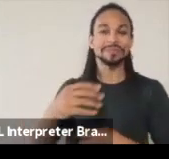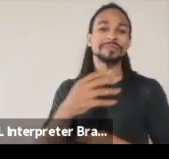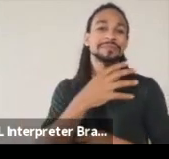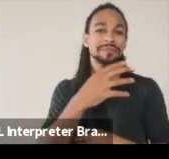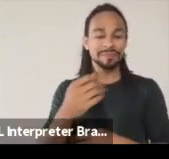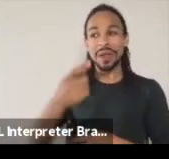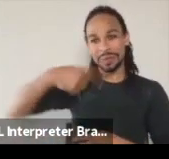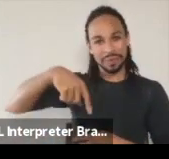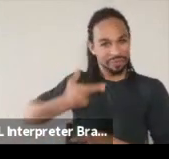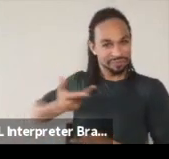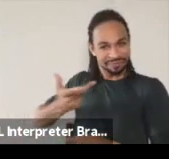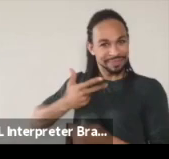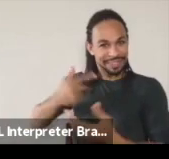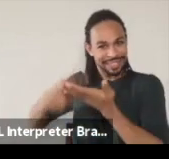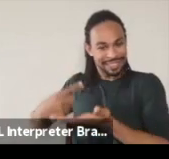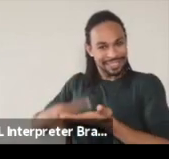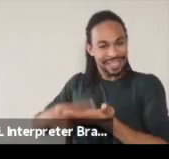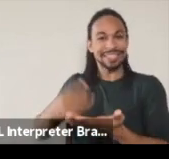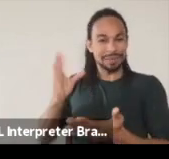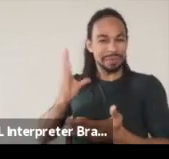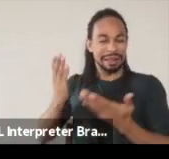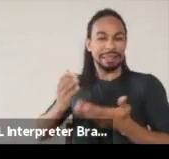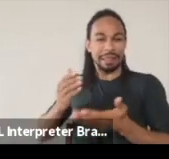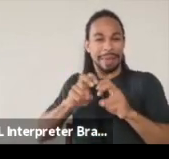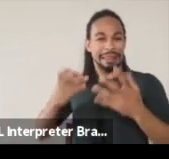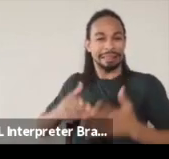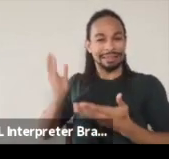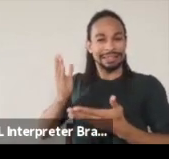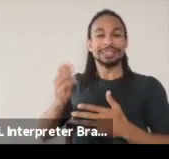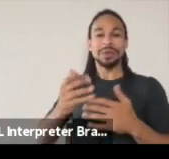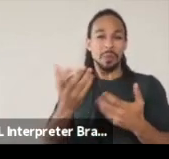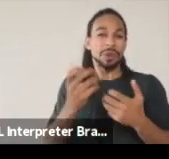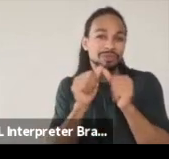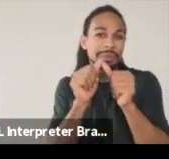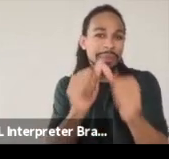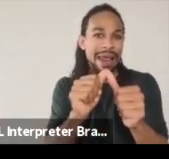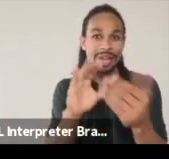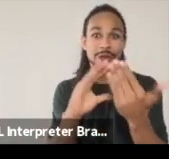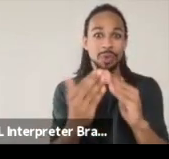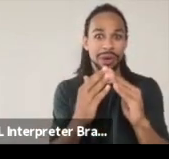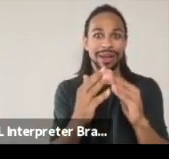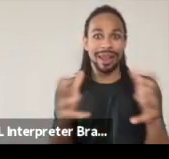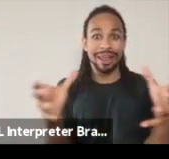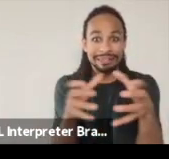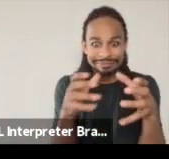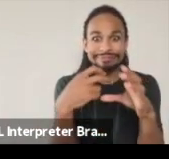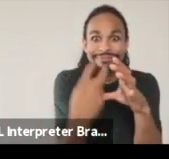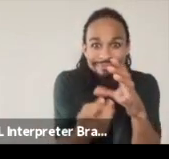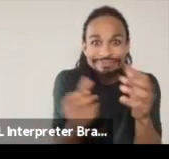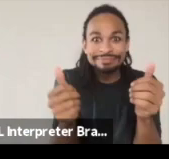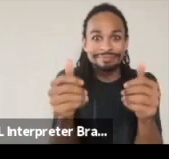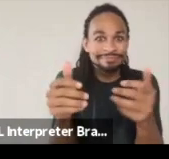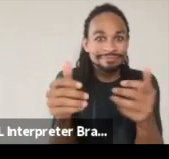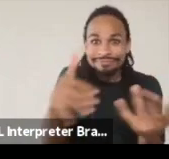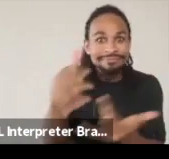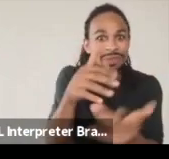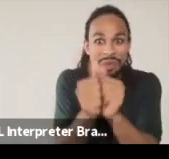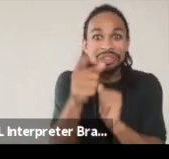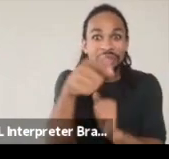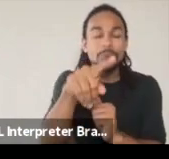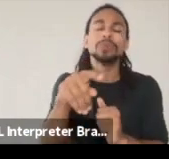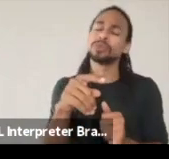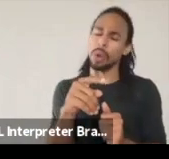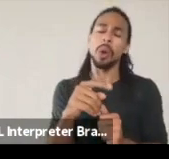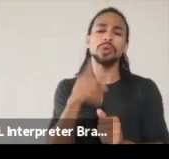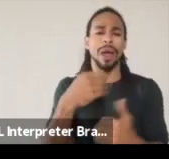wanting to remain in the community with you, and so I think that you have our like contact information and all of that good